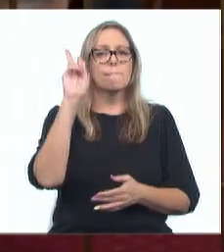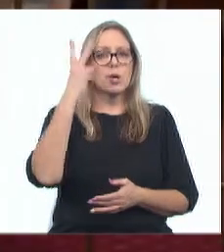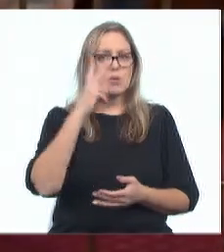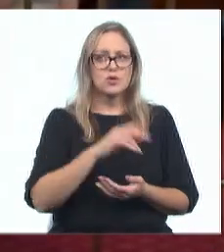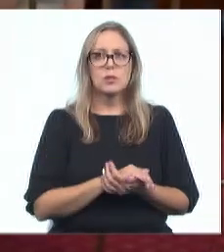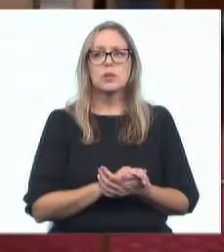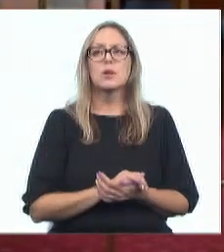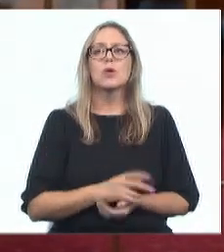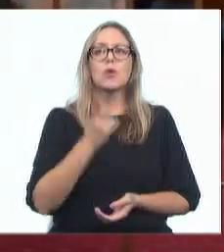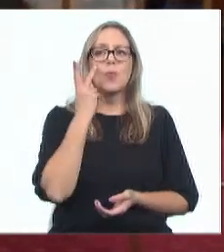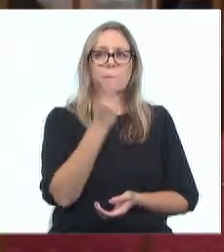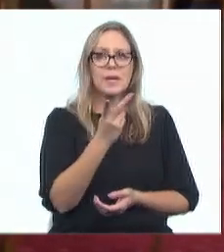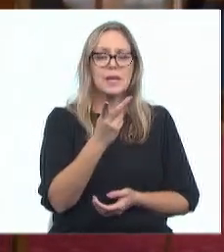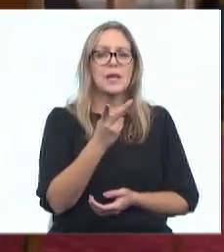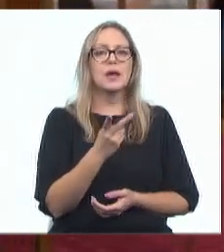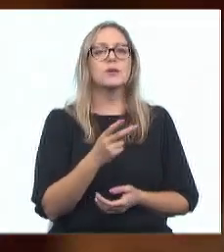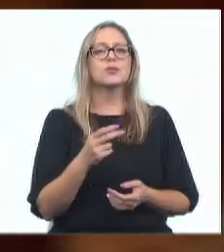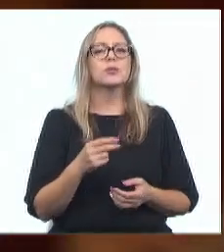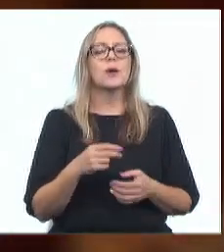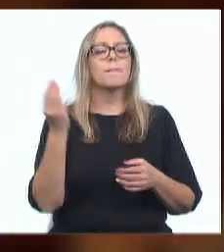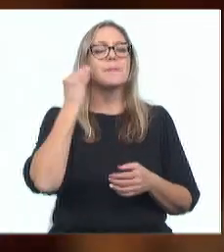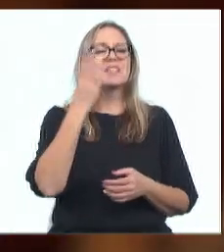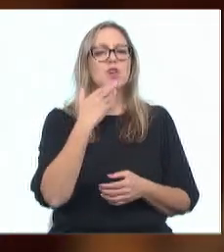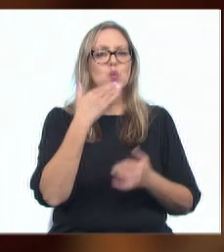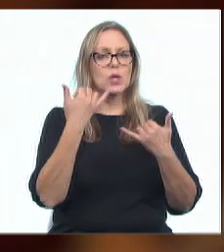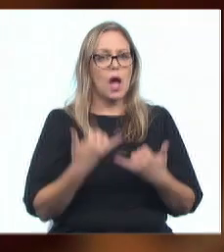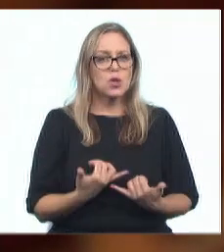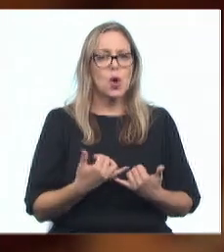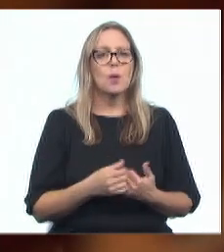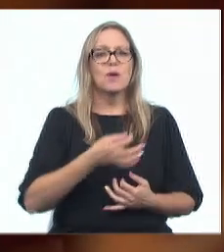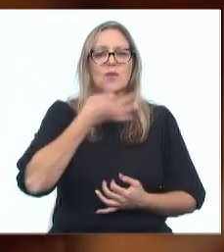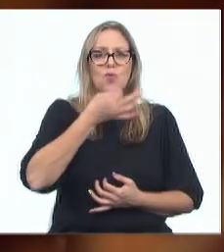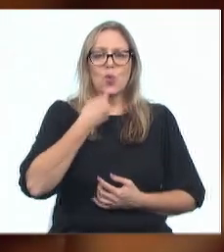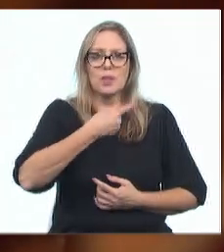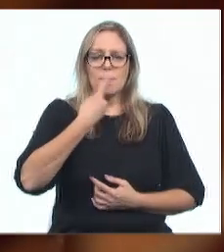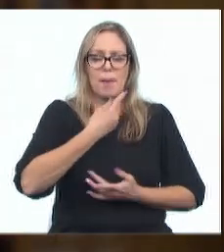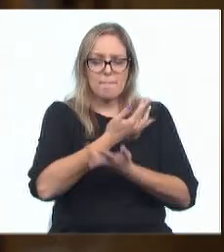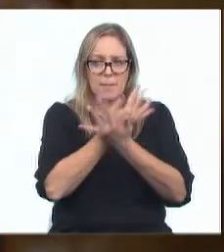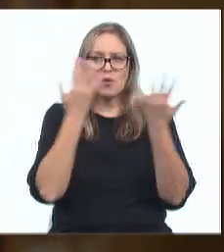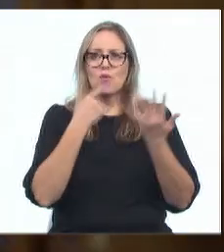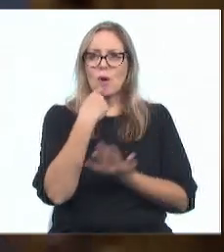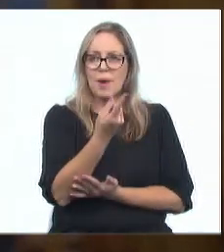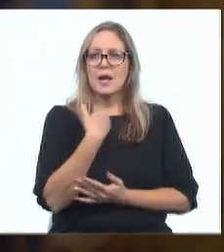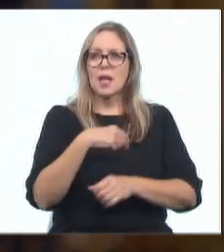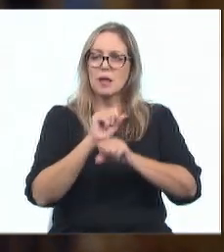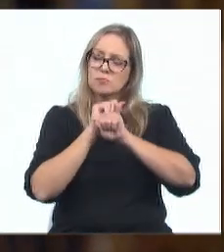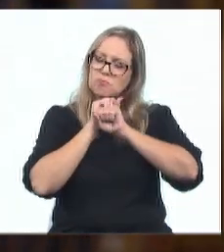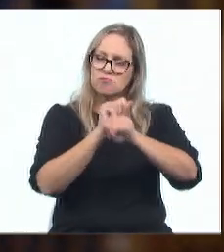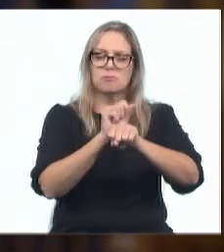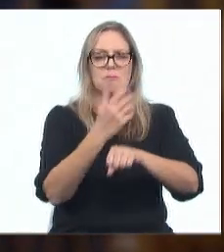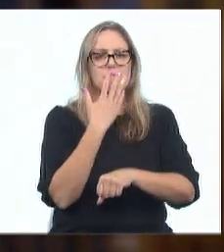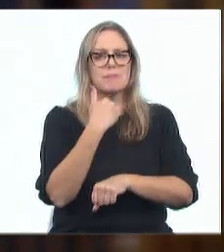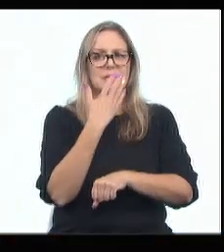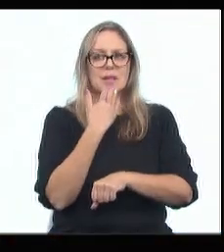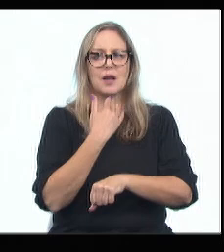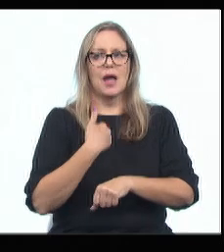visited a Jewish school today, and he spoke very clearly and said, we stand with Israel, we